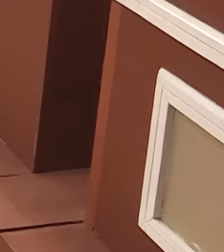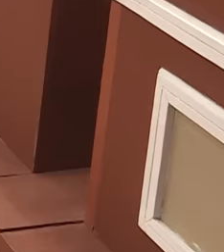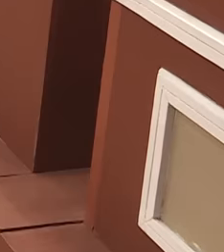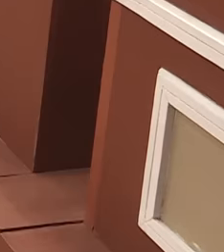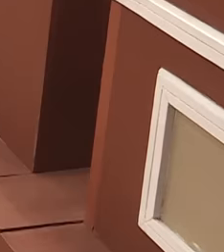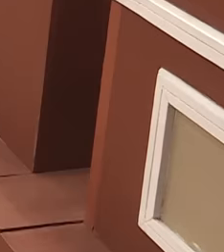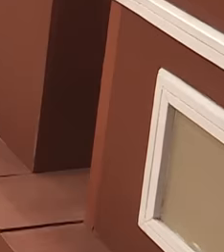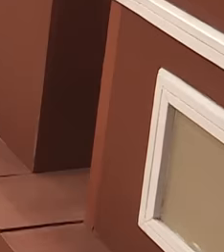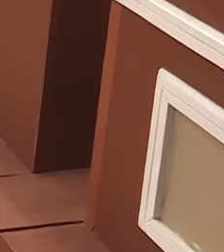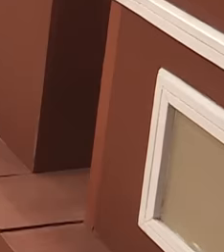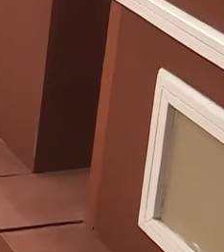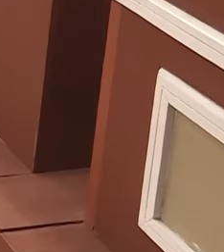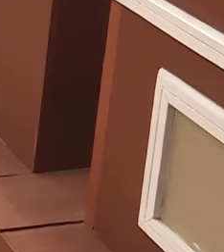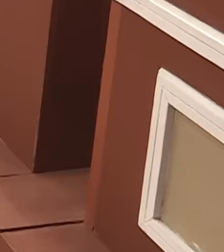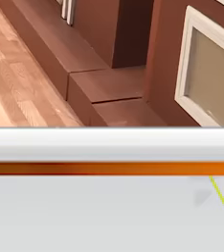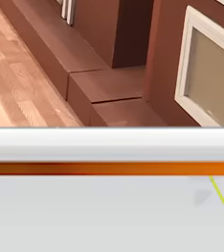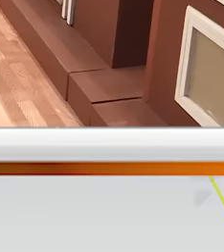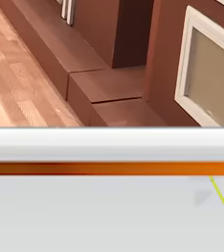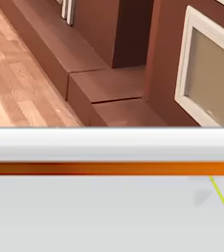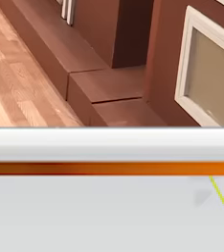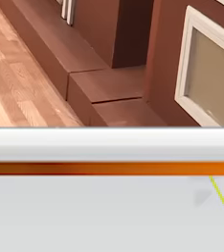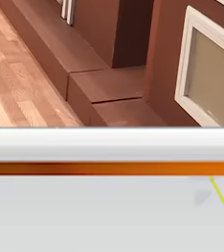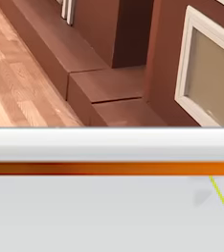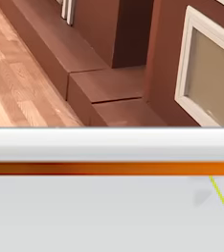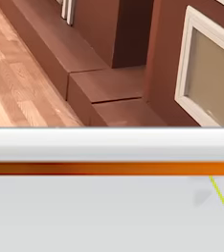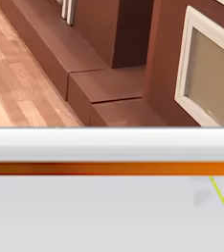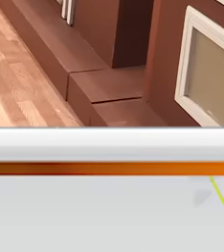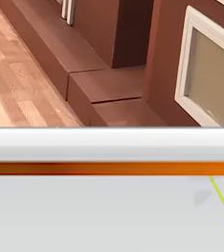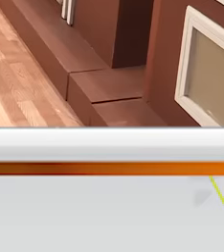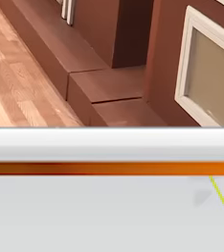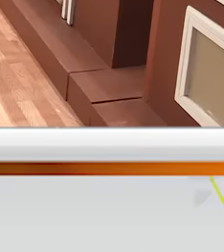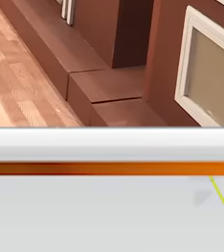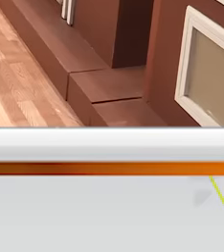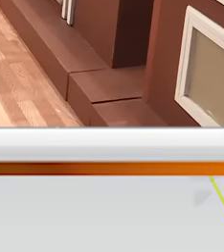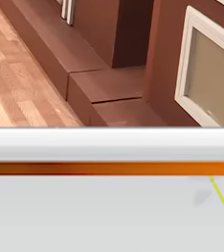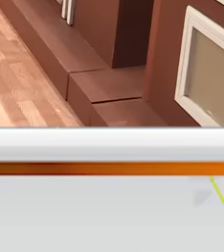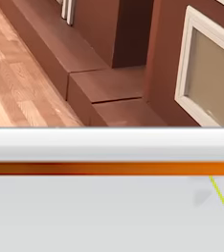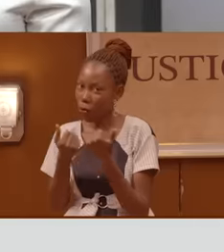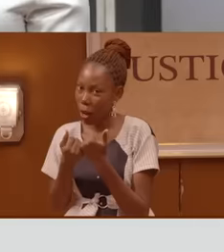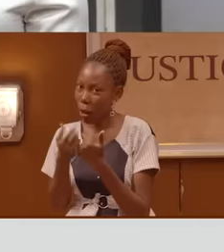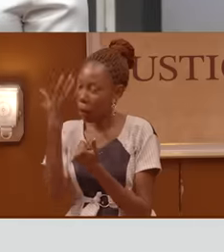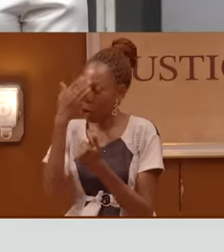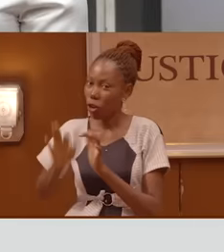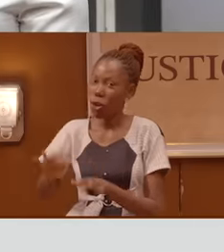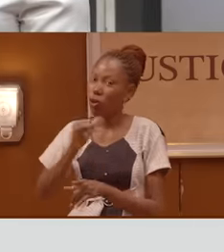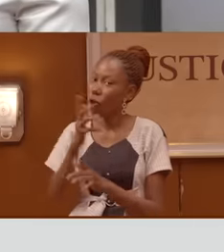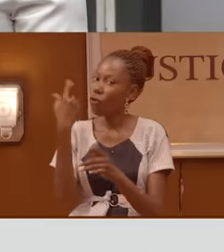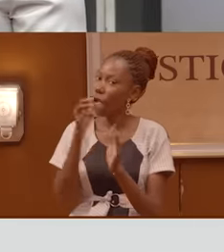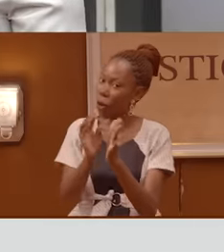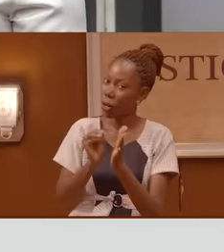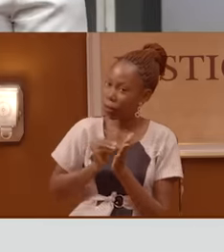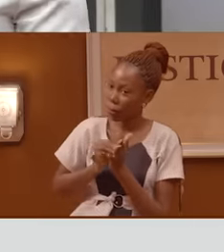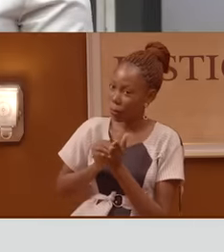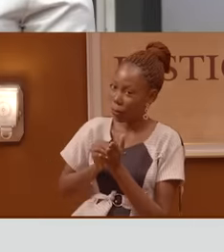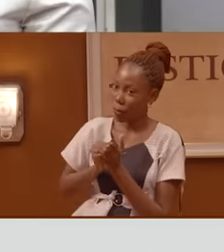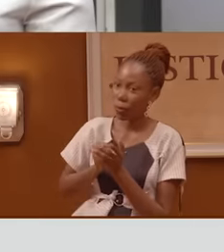owner. Do you understand? Ma'am. He doesn't even want to fight. He doesn't even want to fight. But yeah, and then Debola agreed, said he wants to